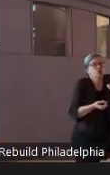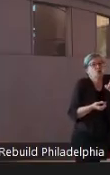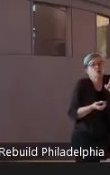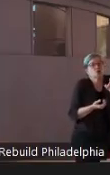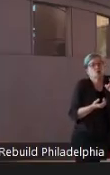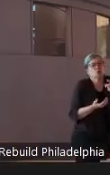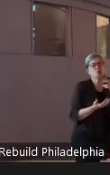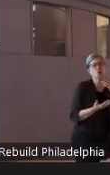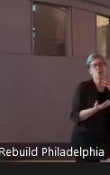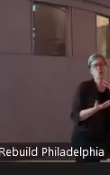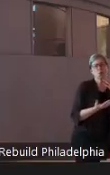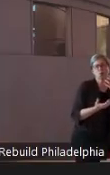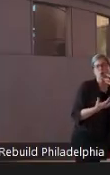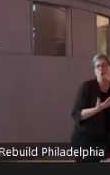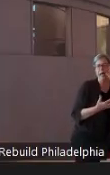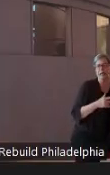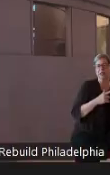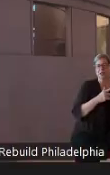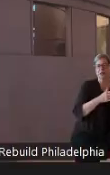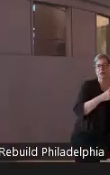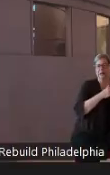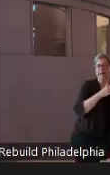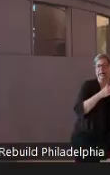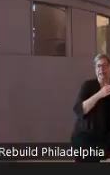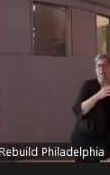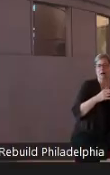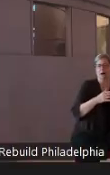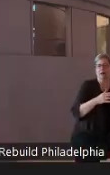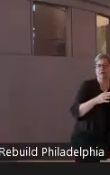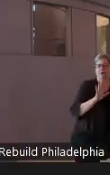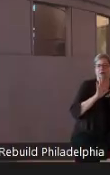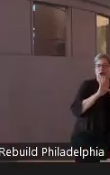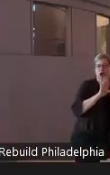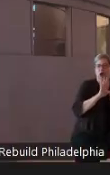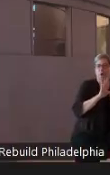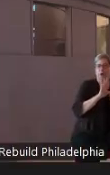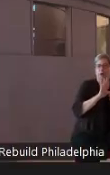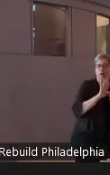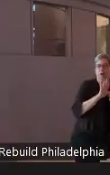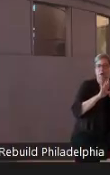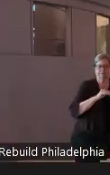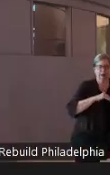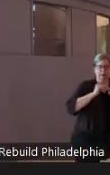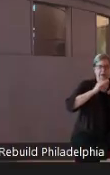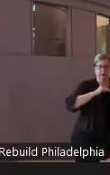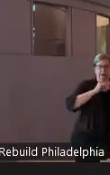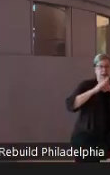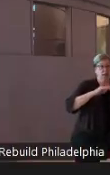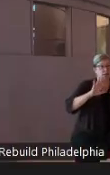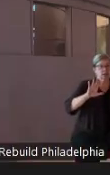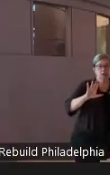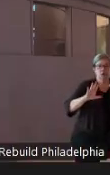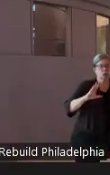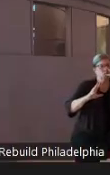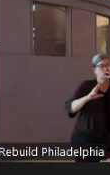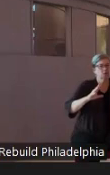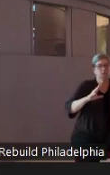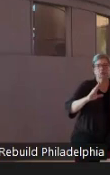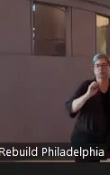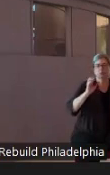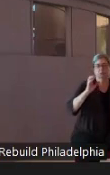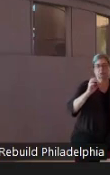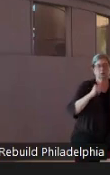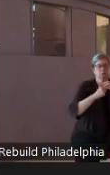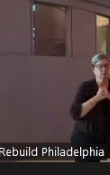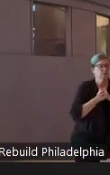until after the actual showing of the facility. It's absolutely gorgeous. I